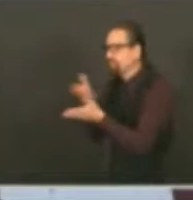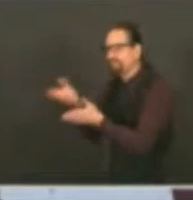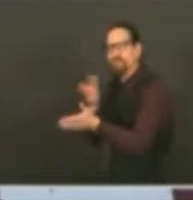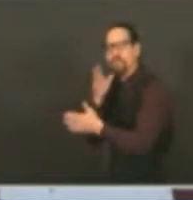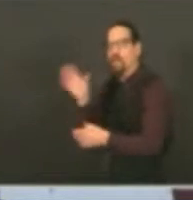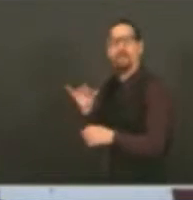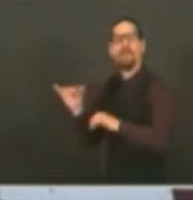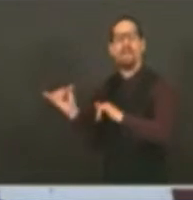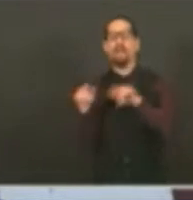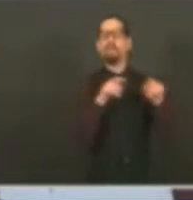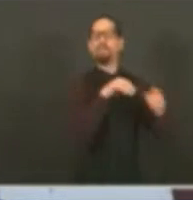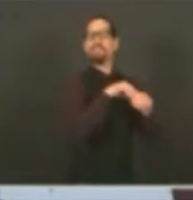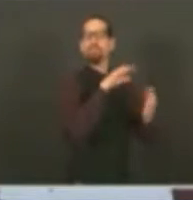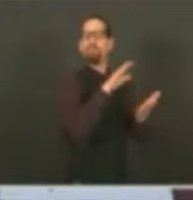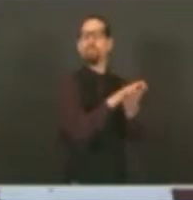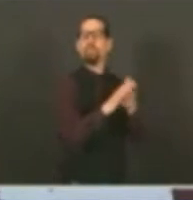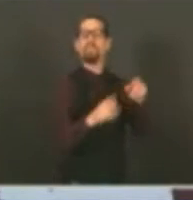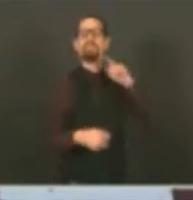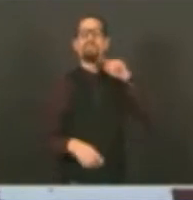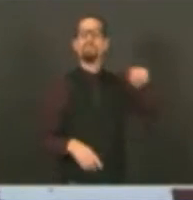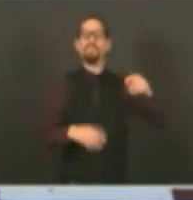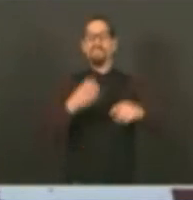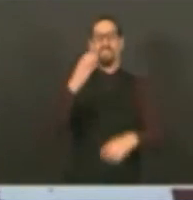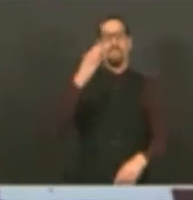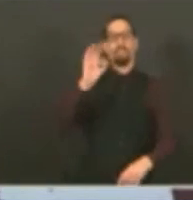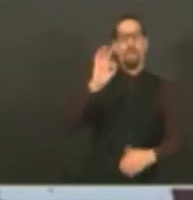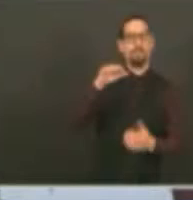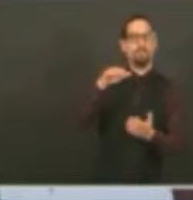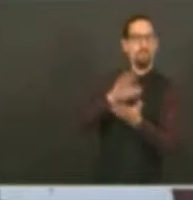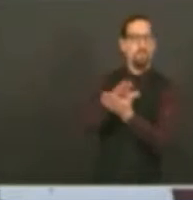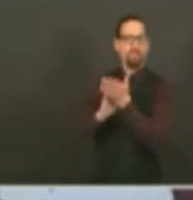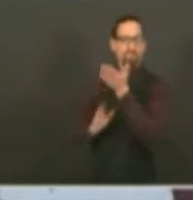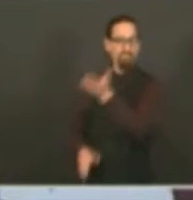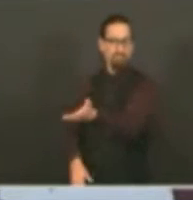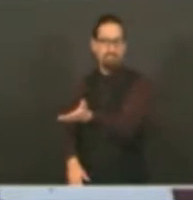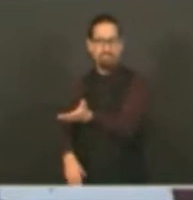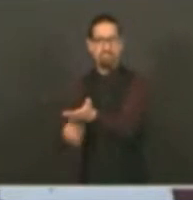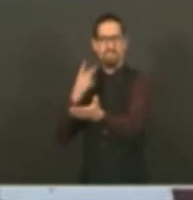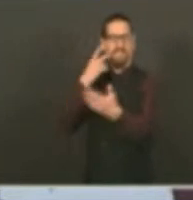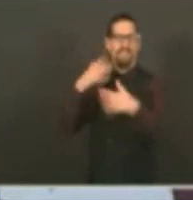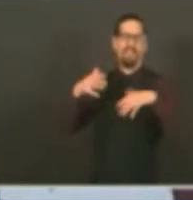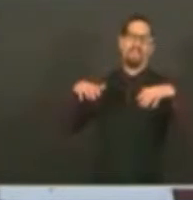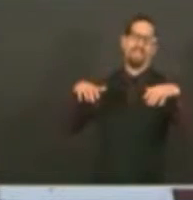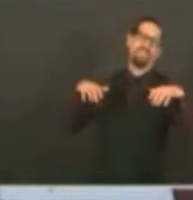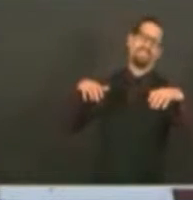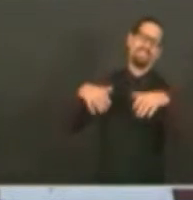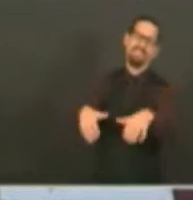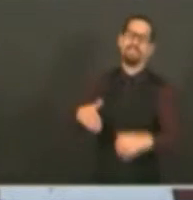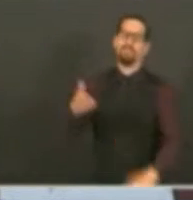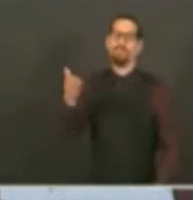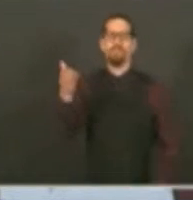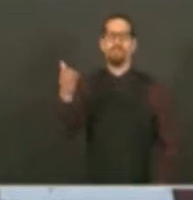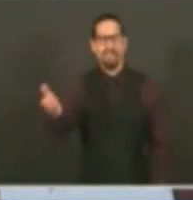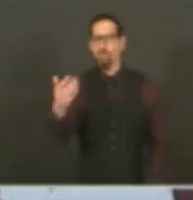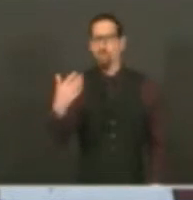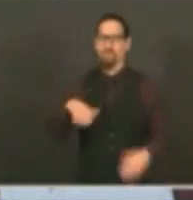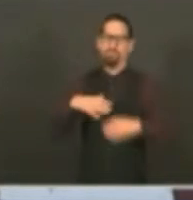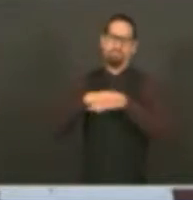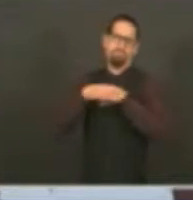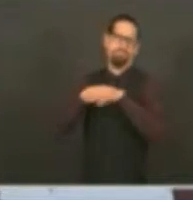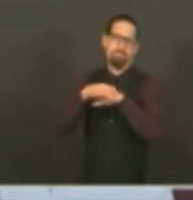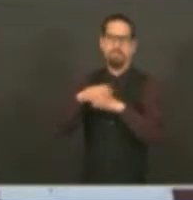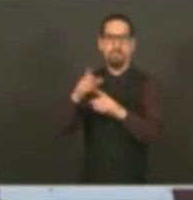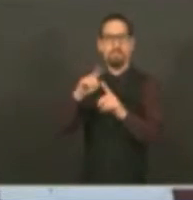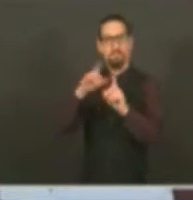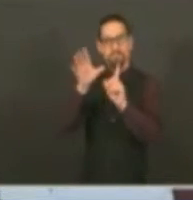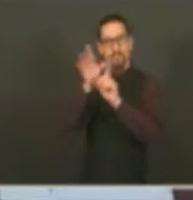has it's very densely populated community. Test positivity is almost